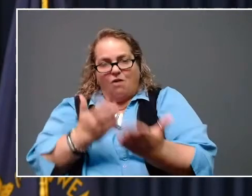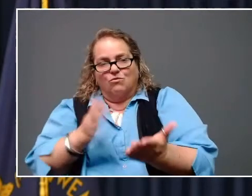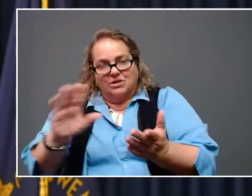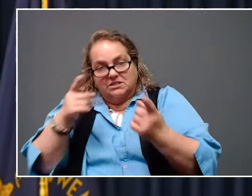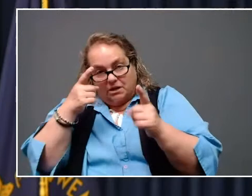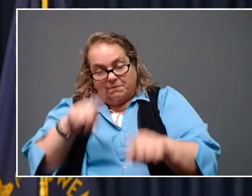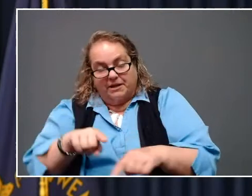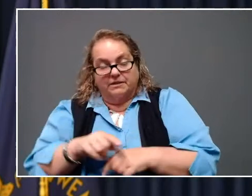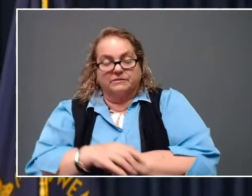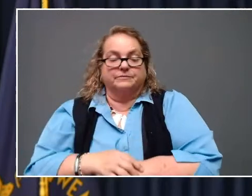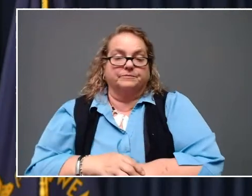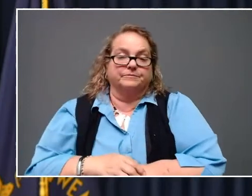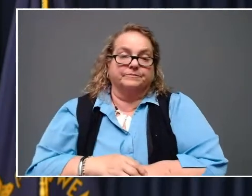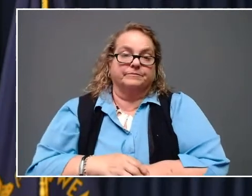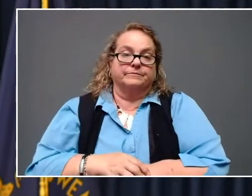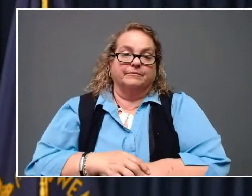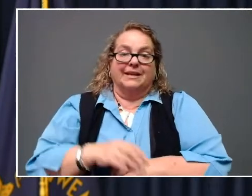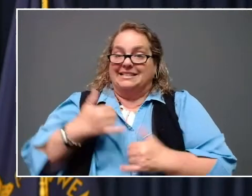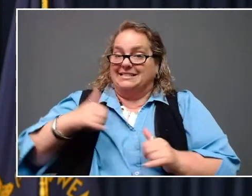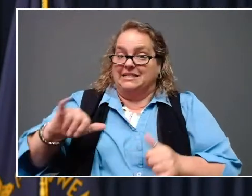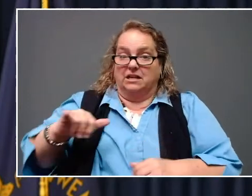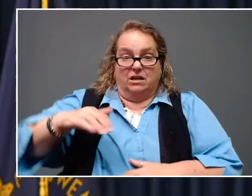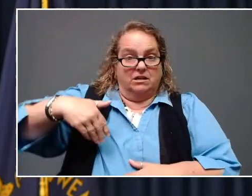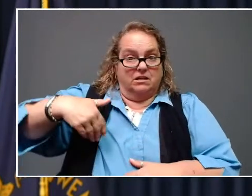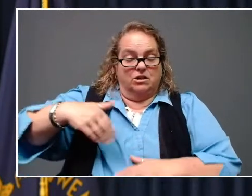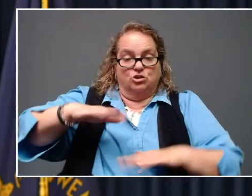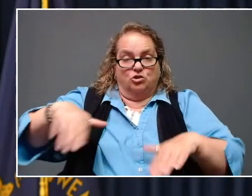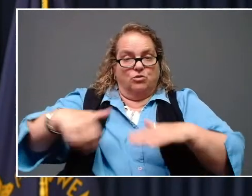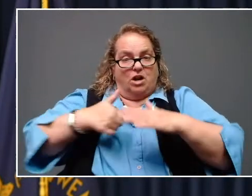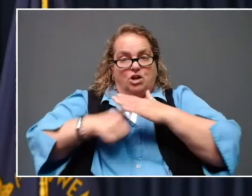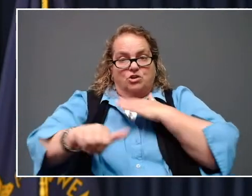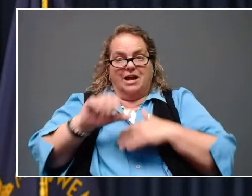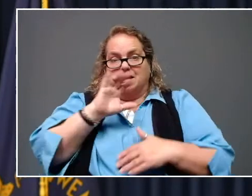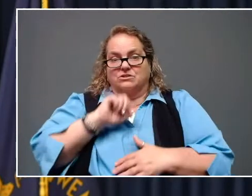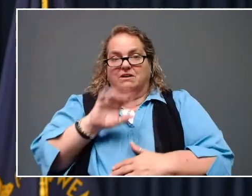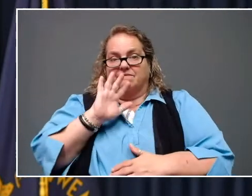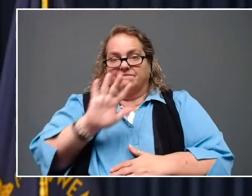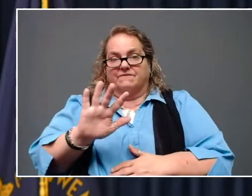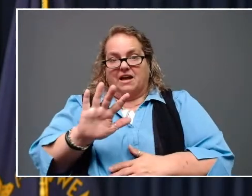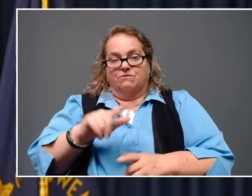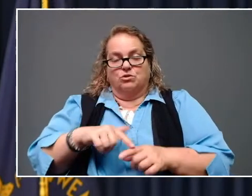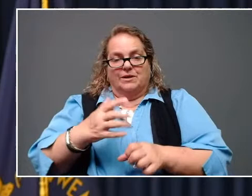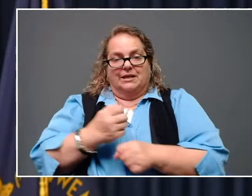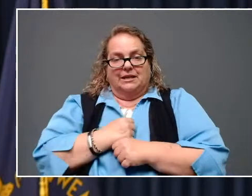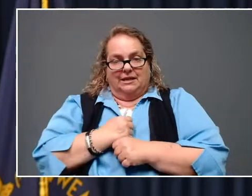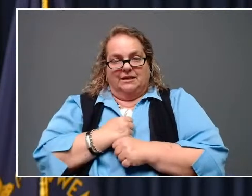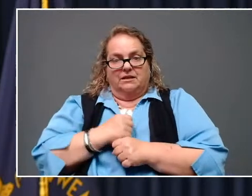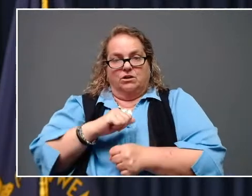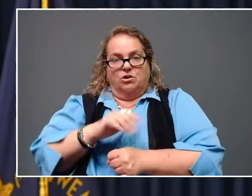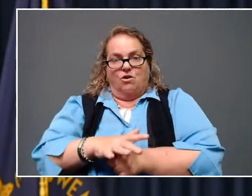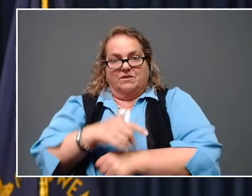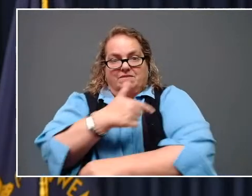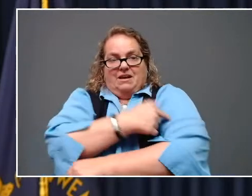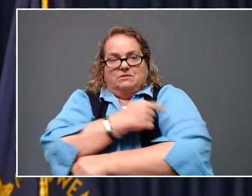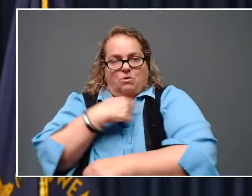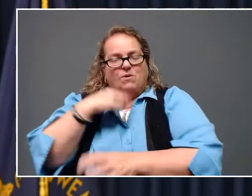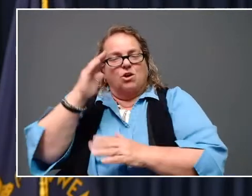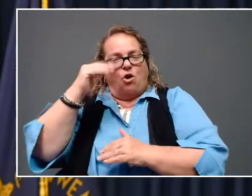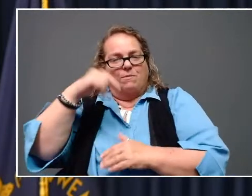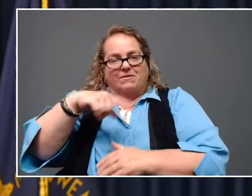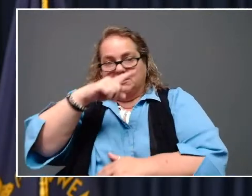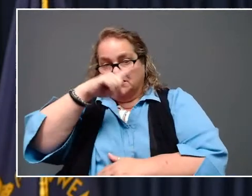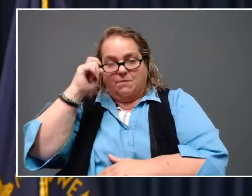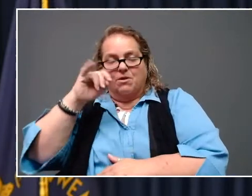is still not available for children under the age of 5 to get a COVID vaccine, but we're also hopeful that as we enter the summer that will happen.